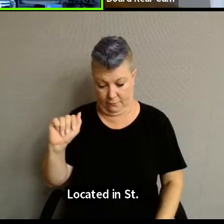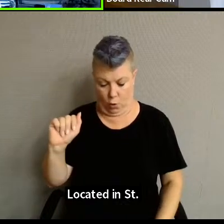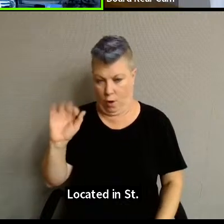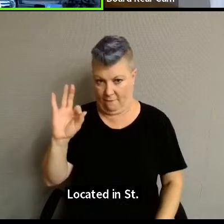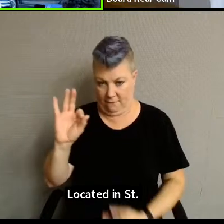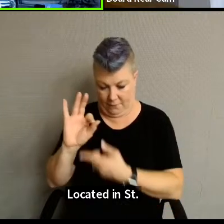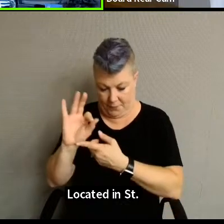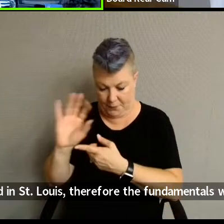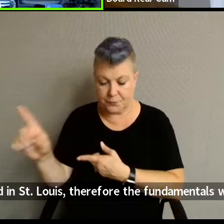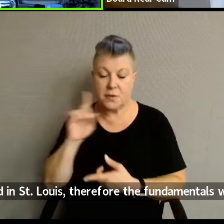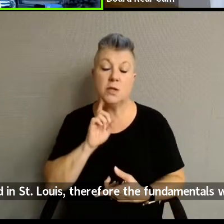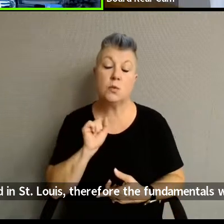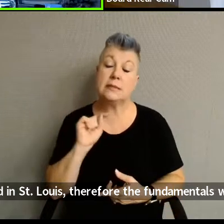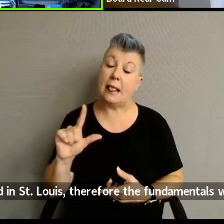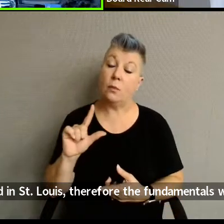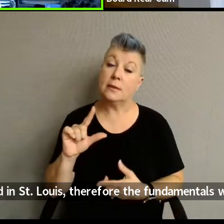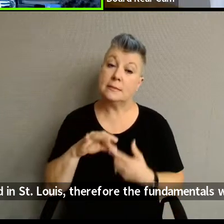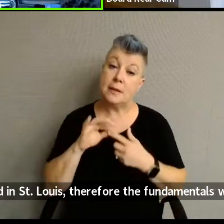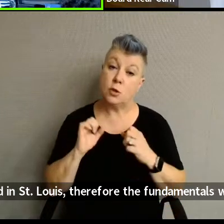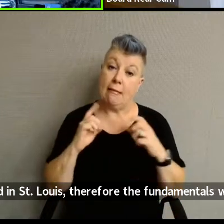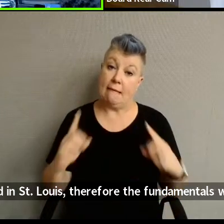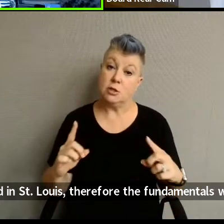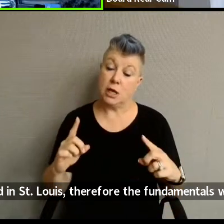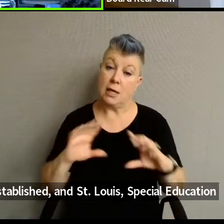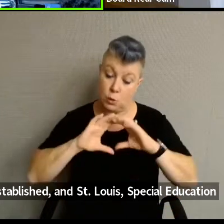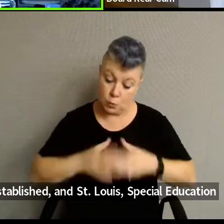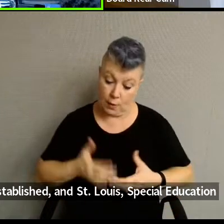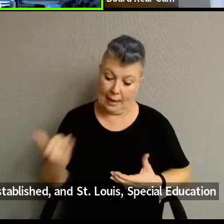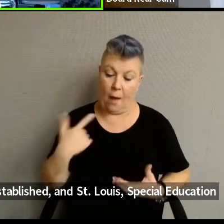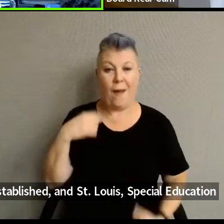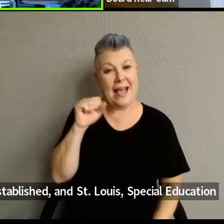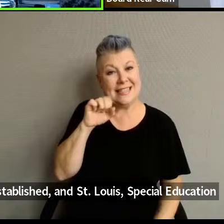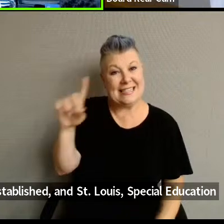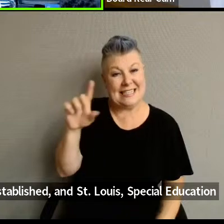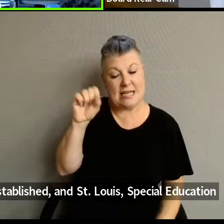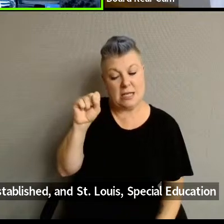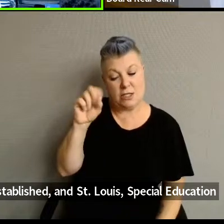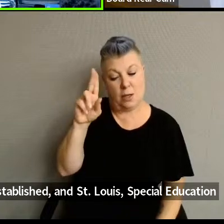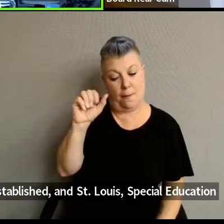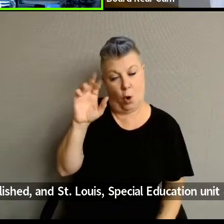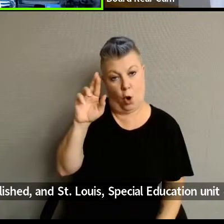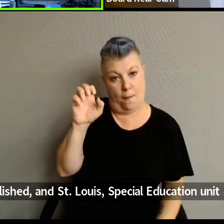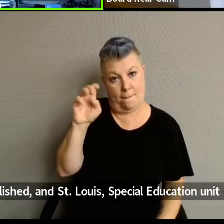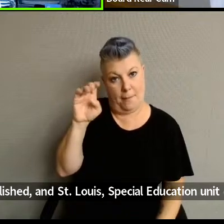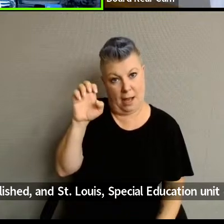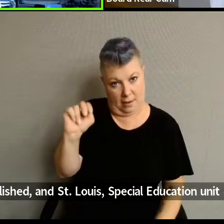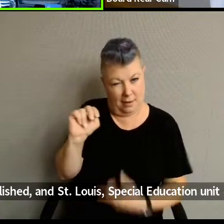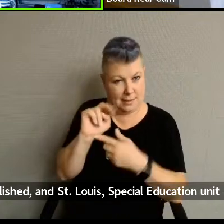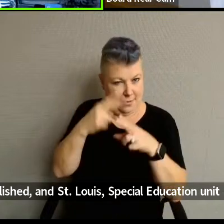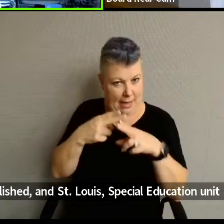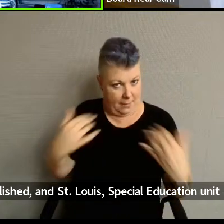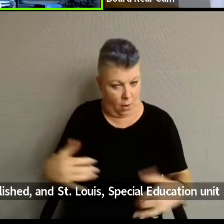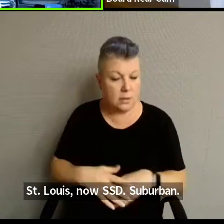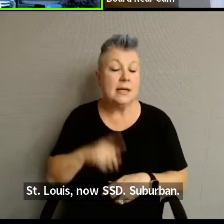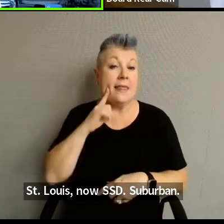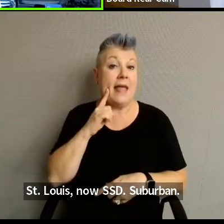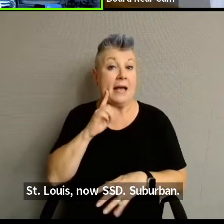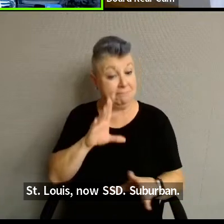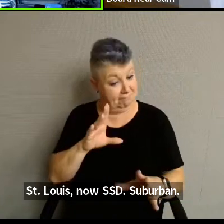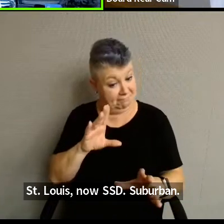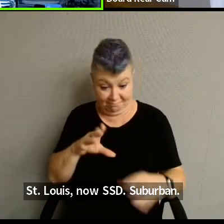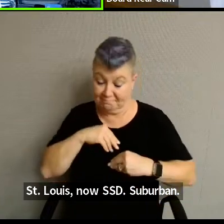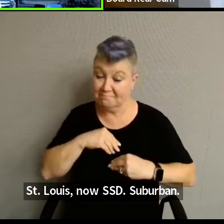St. Louis Special Education Unit of St. Louis, now SSD Suburban, accepted the challenge of helping to raise